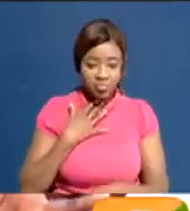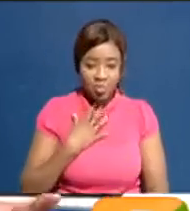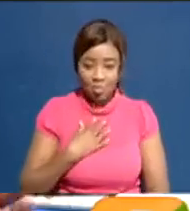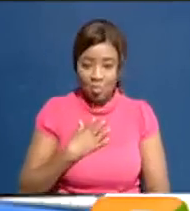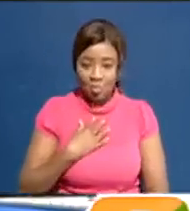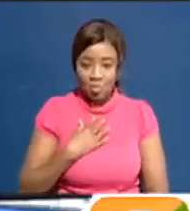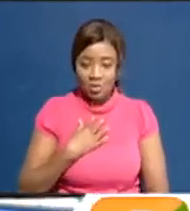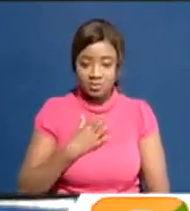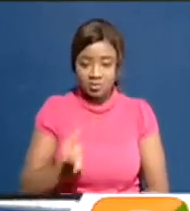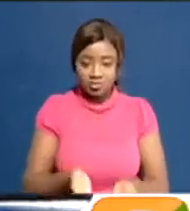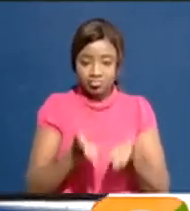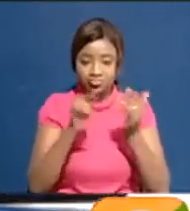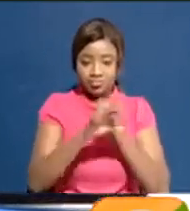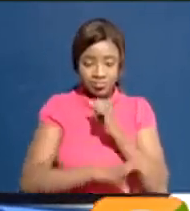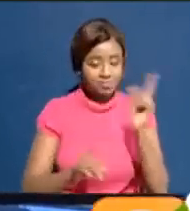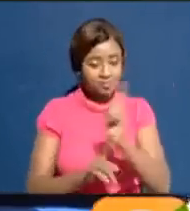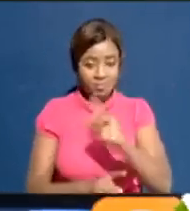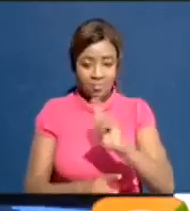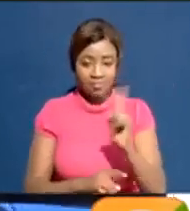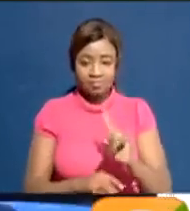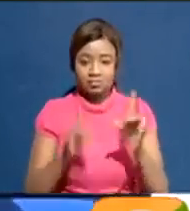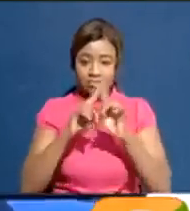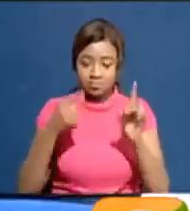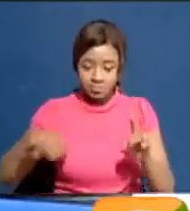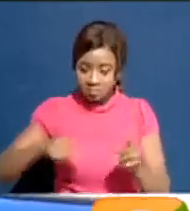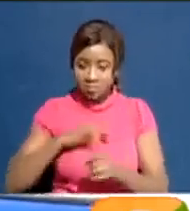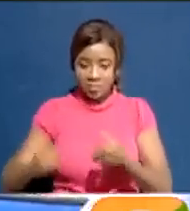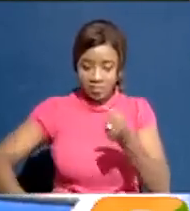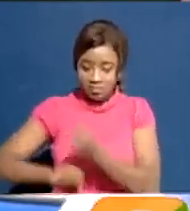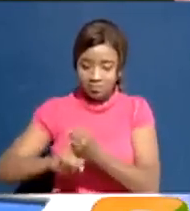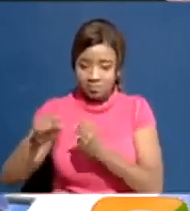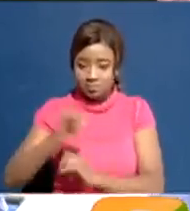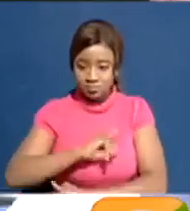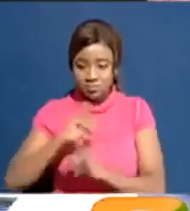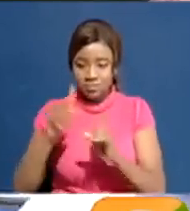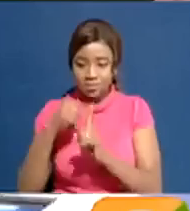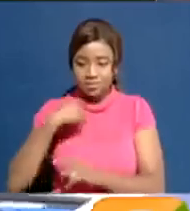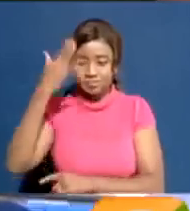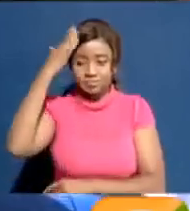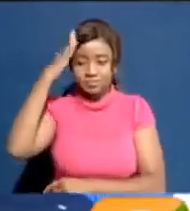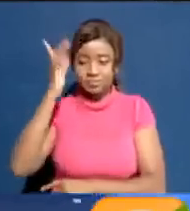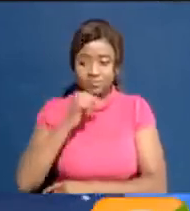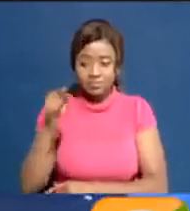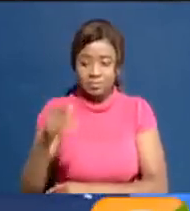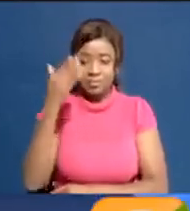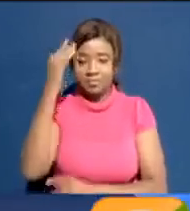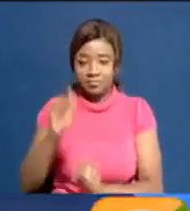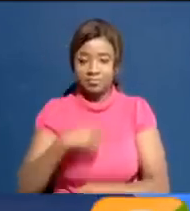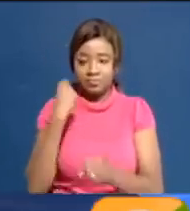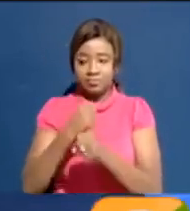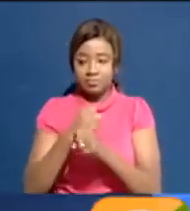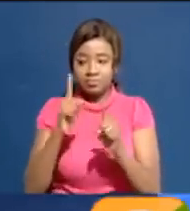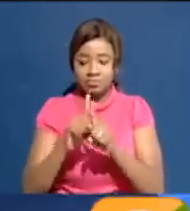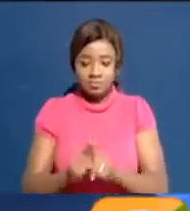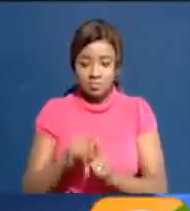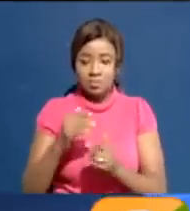any goodwill. But again, we are supporting him and we know he is up to the task. And inshallah, in parliament, we are going to ensure he